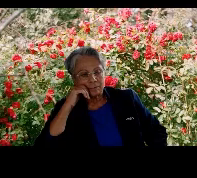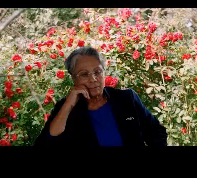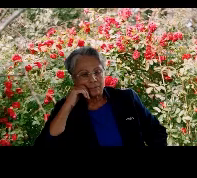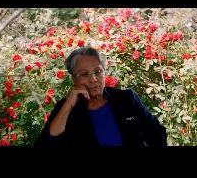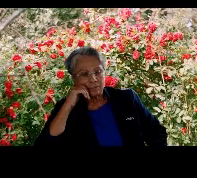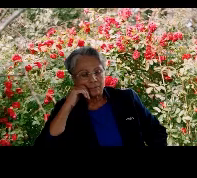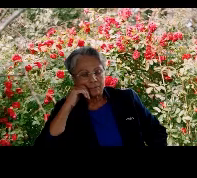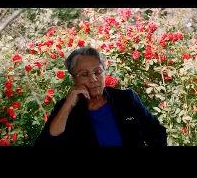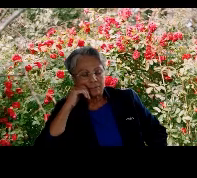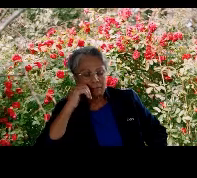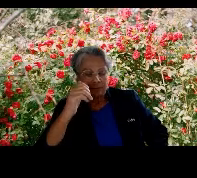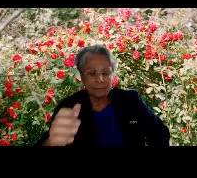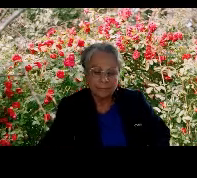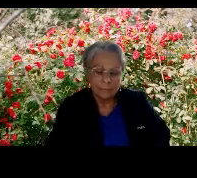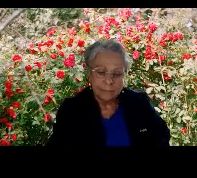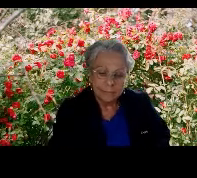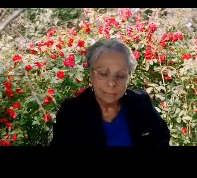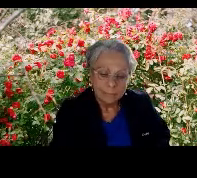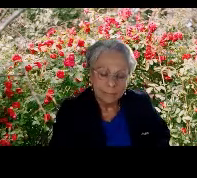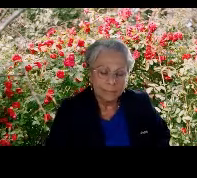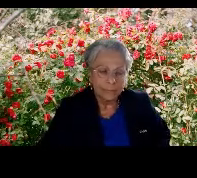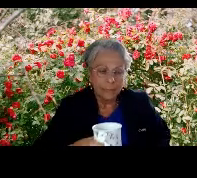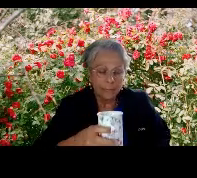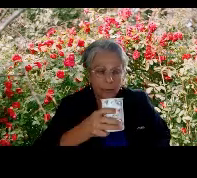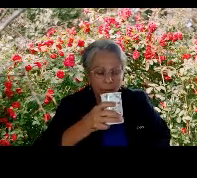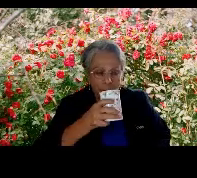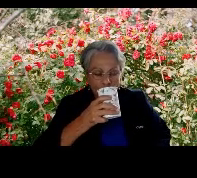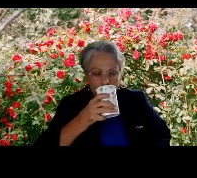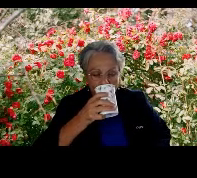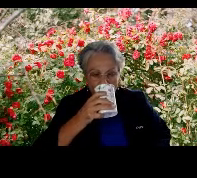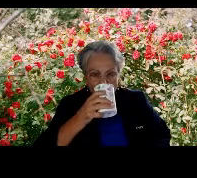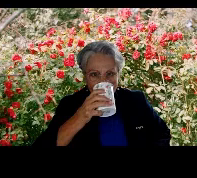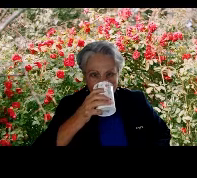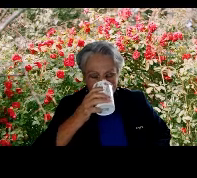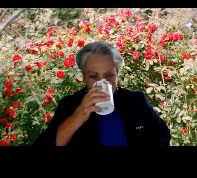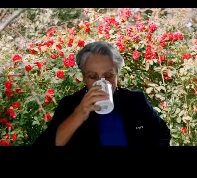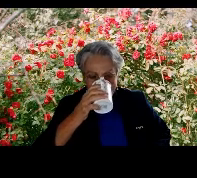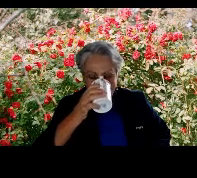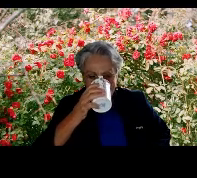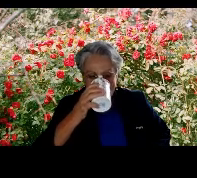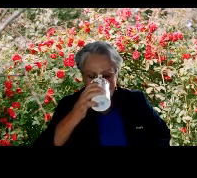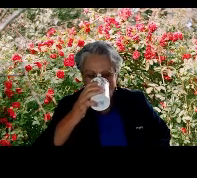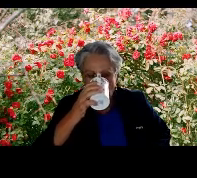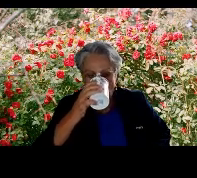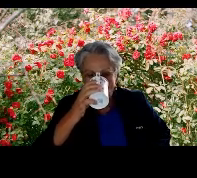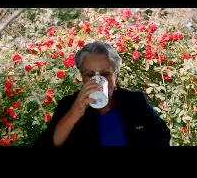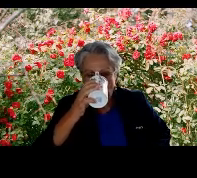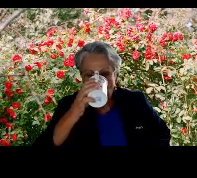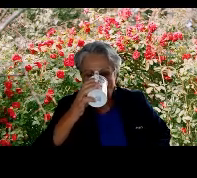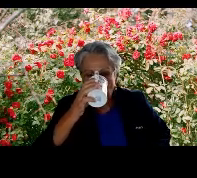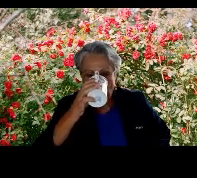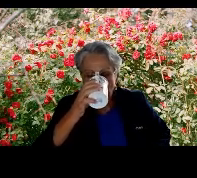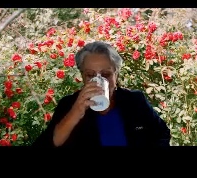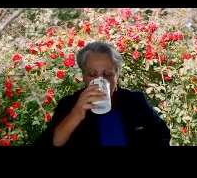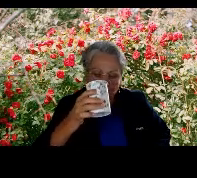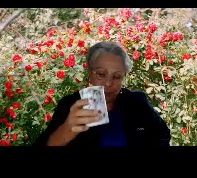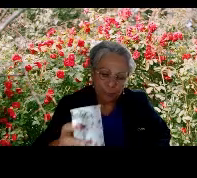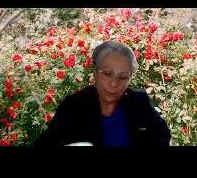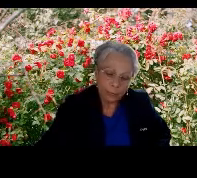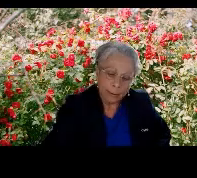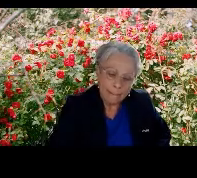as affected utilities. We've got the type of asset, and we've also got the date that that information was procured. Any notes as